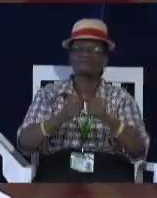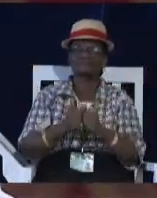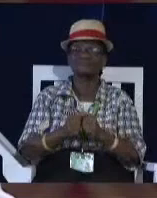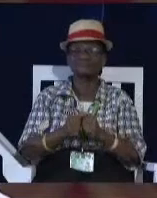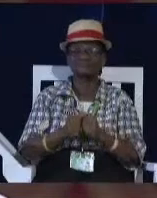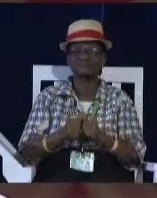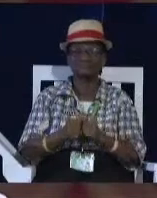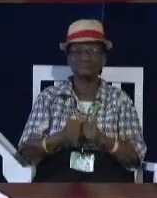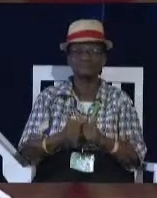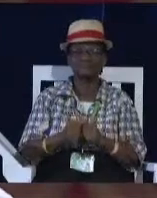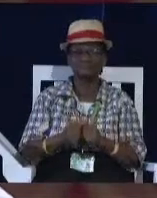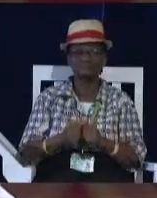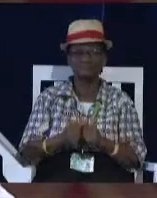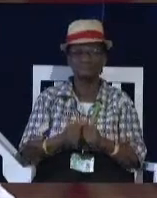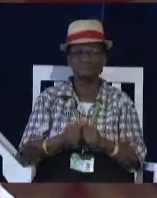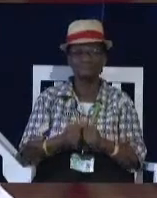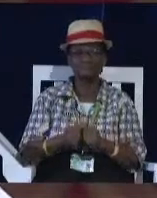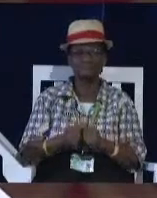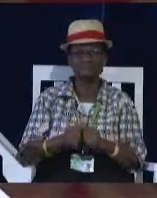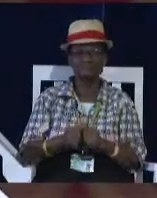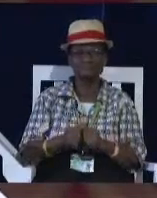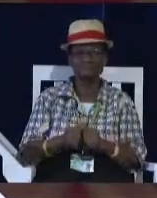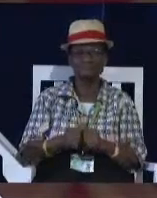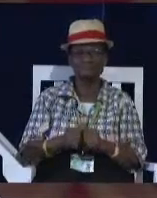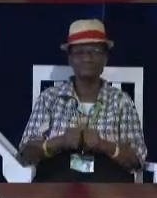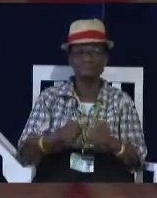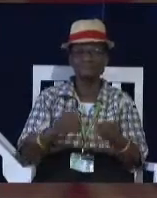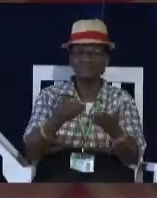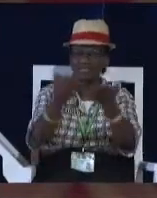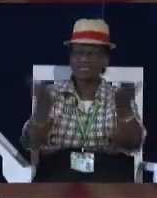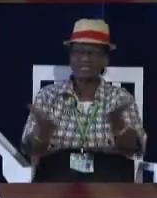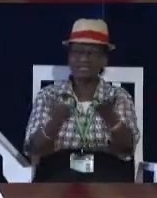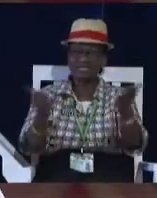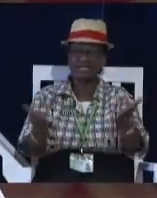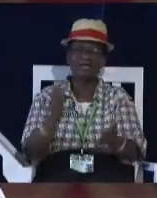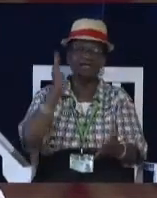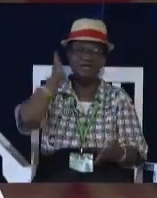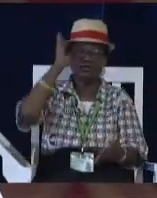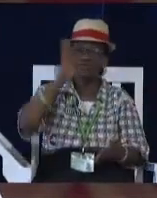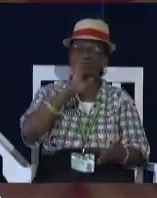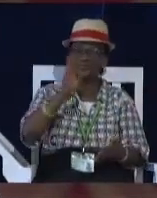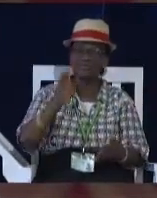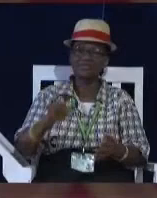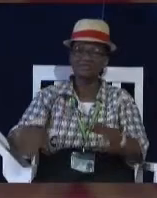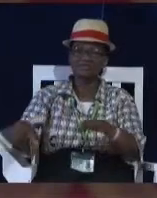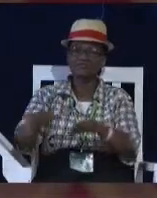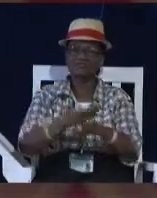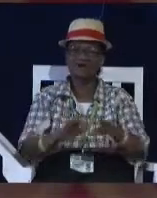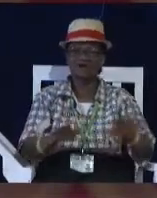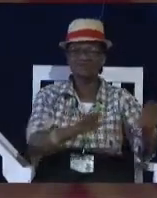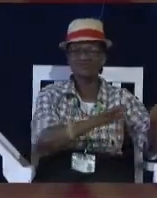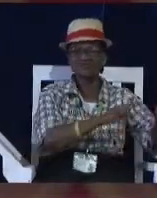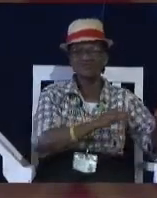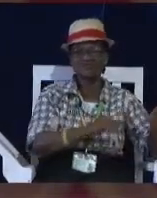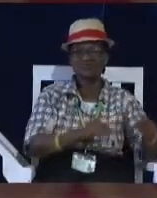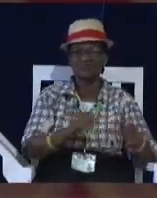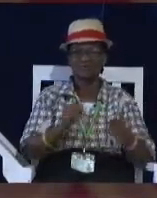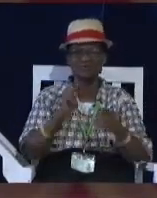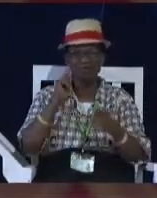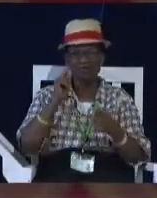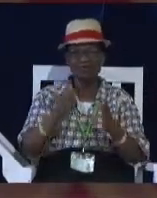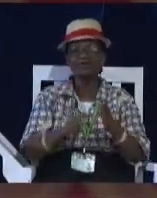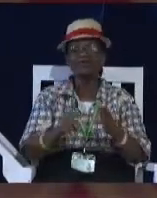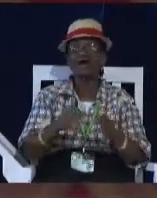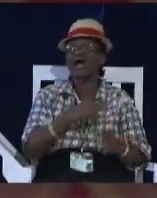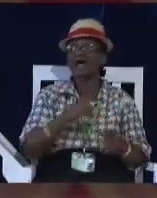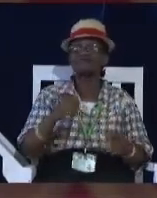And of course, you know, this will then be the overflow. And tomorrow we'll be